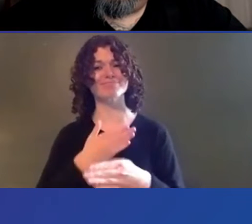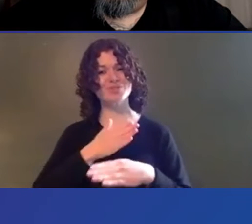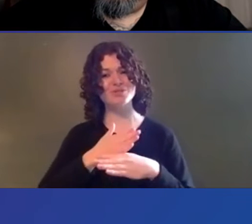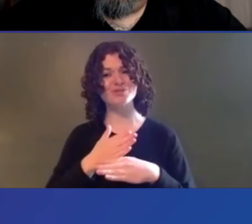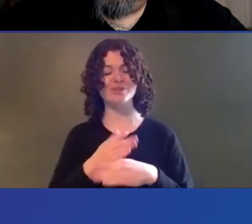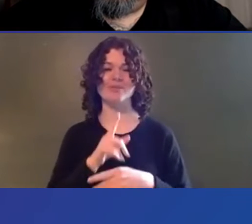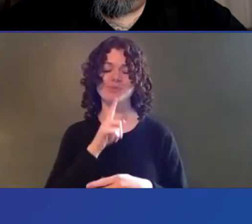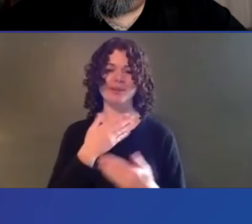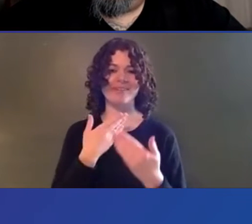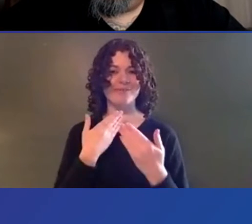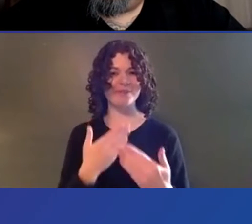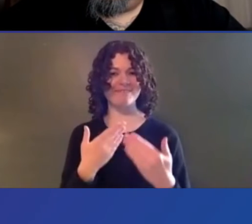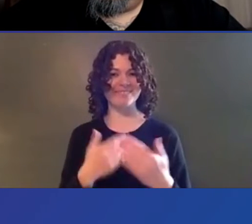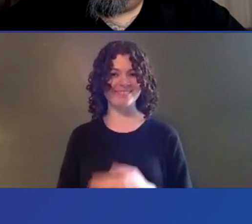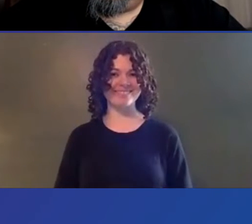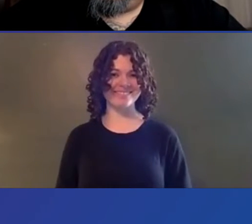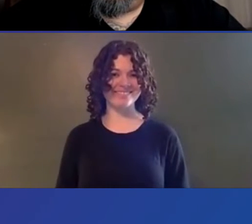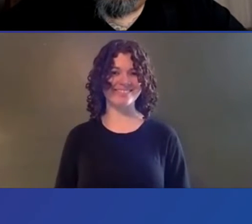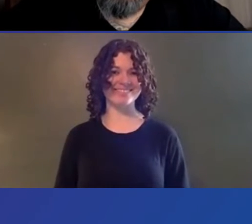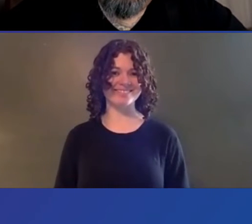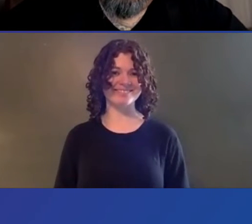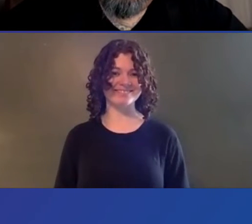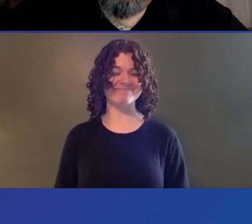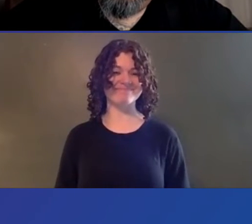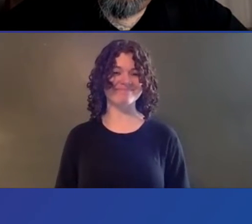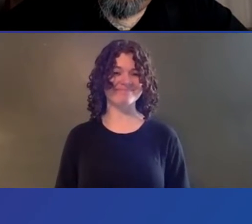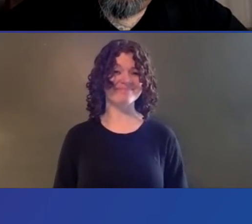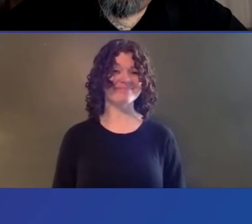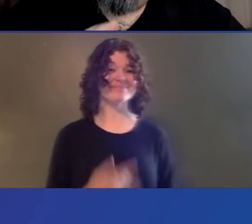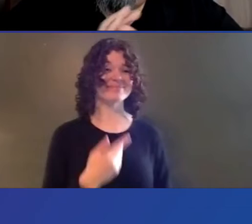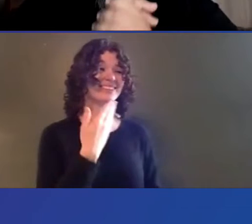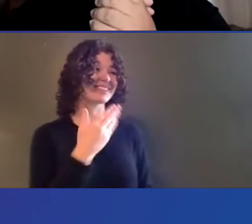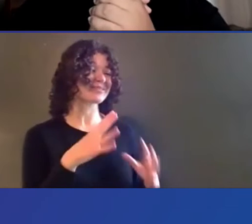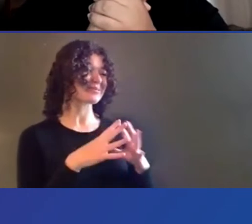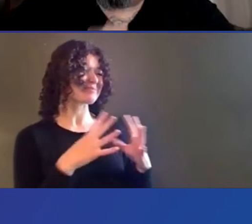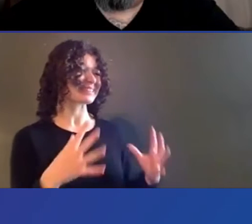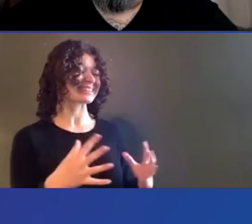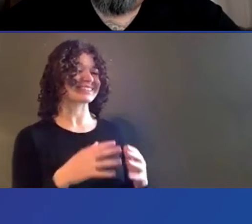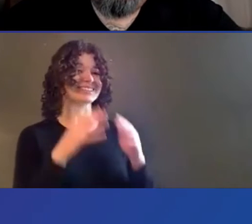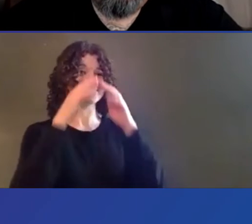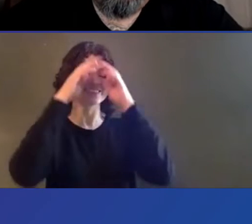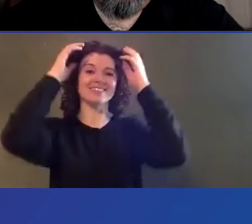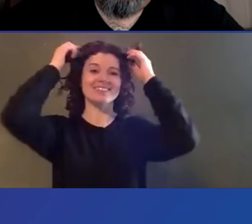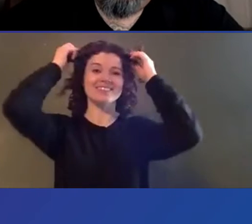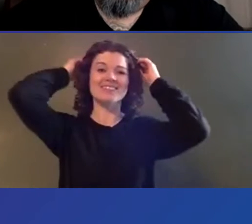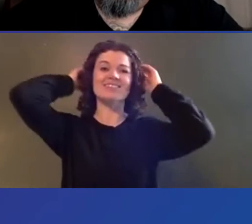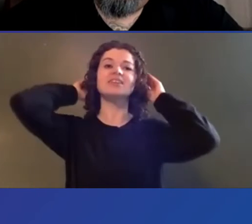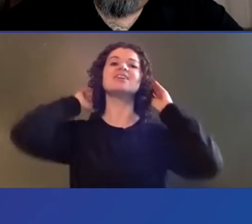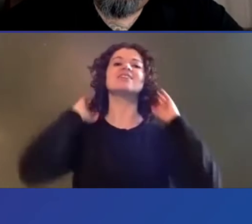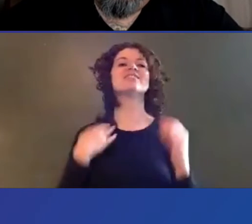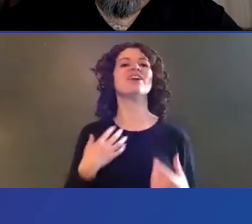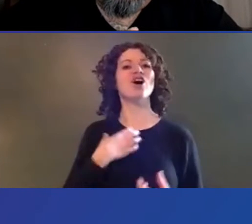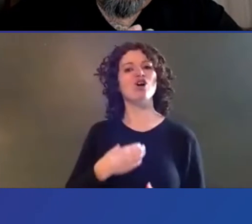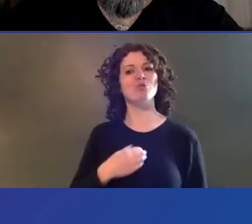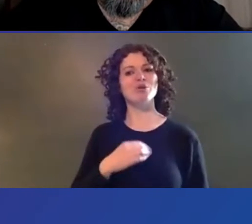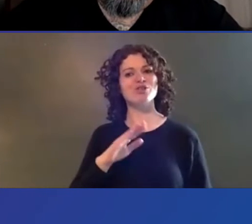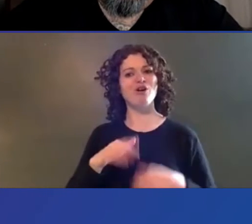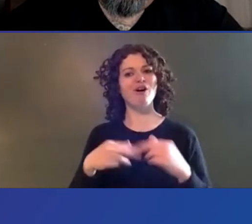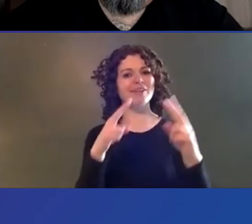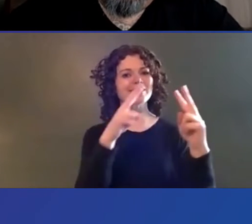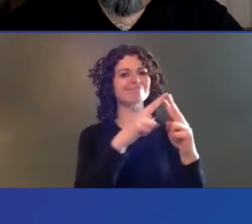grateful. And thank you so much. Thank you. And I wish that all of these conversations just keep on